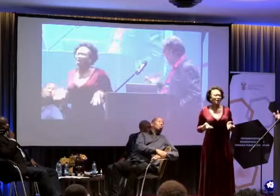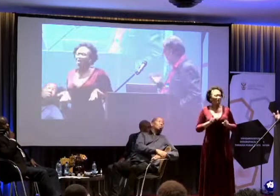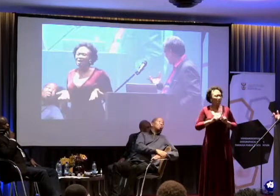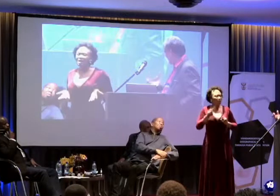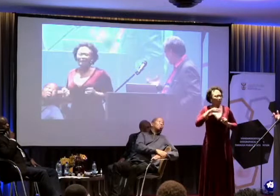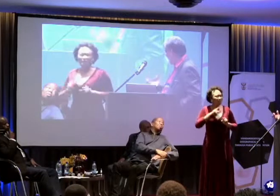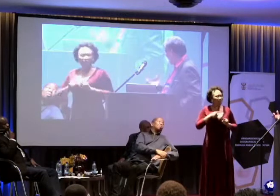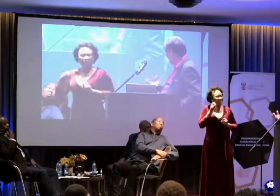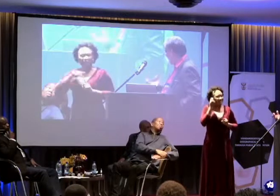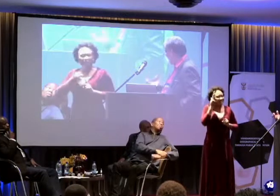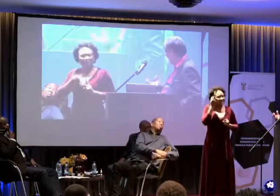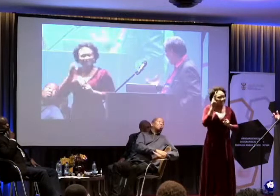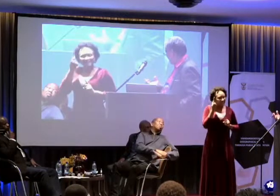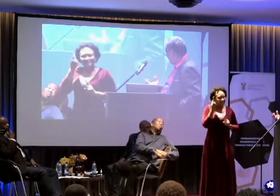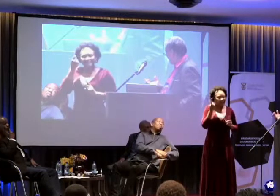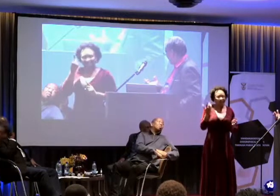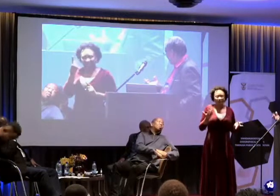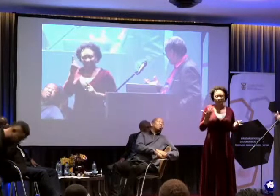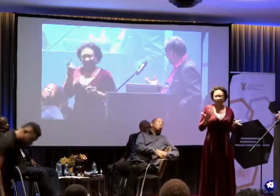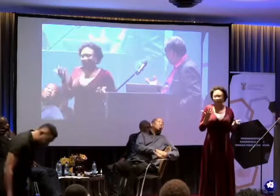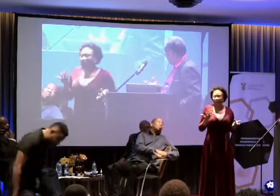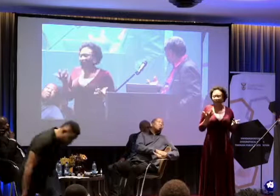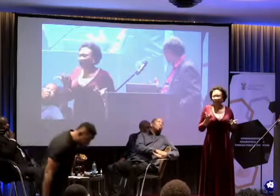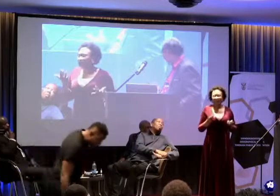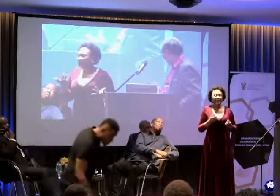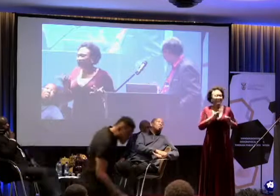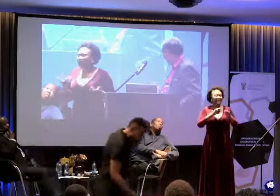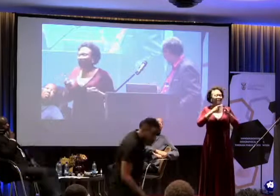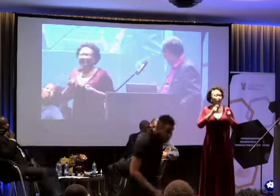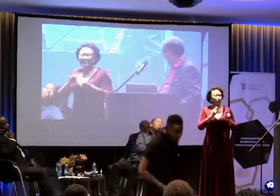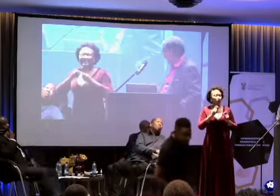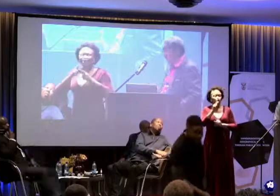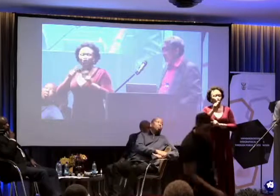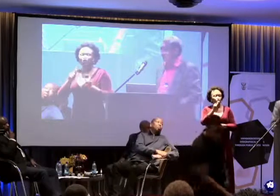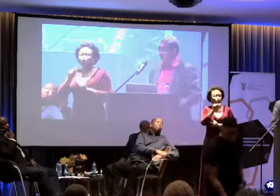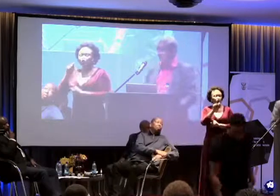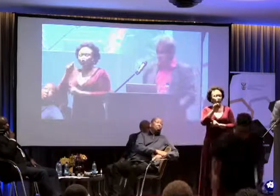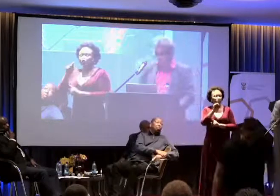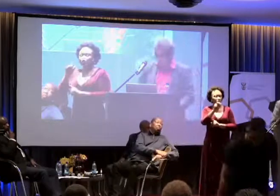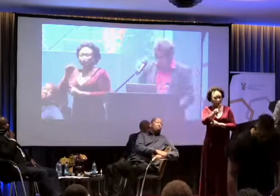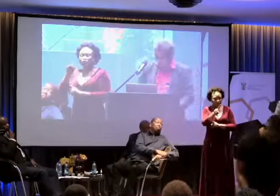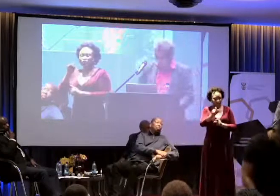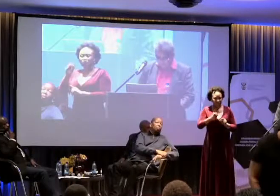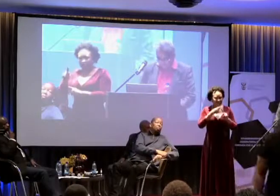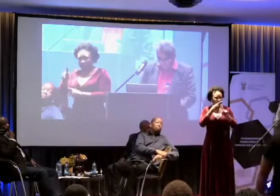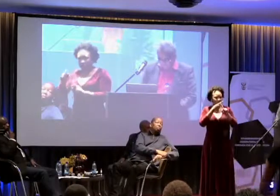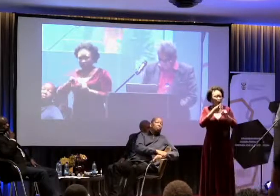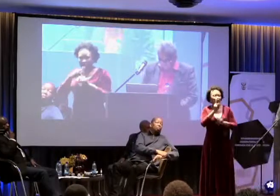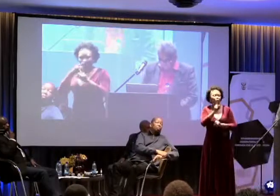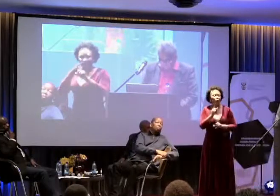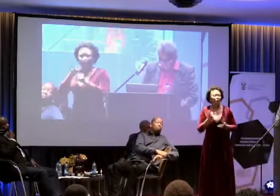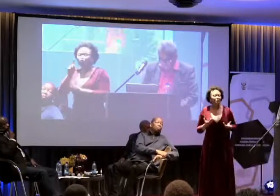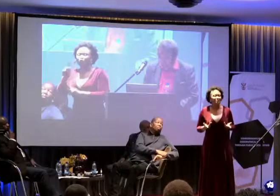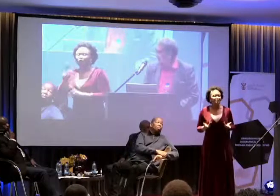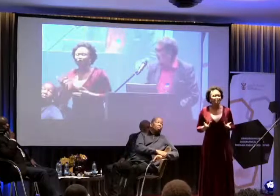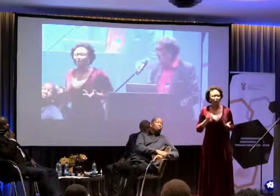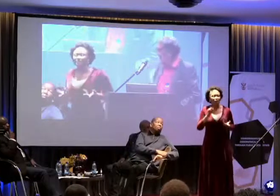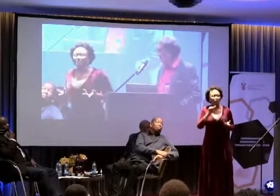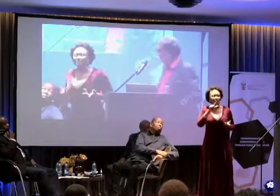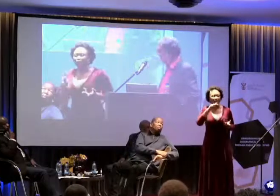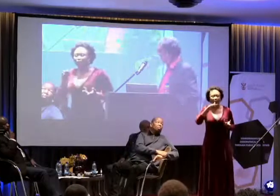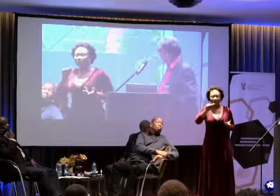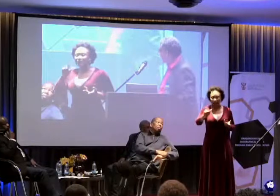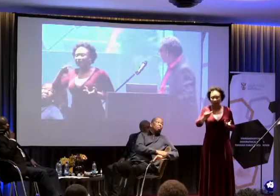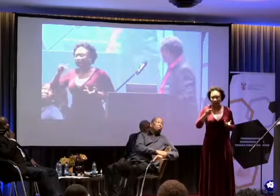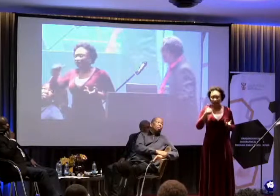then what should the task be in terms of SALGA. And I can't find